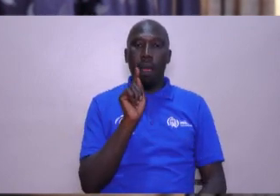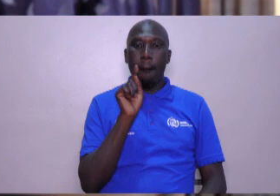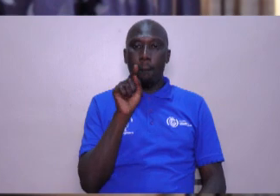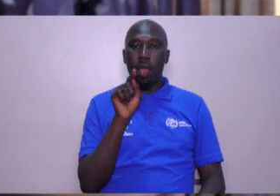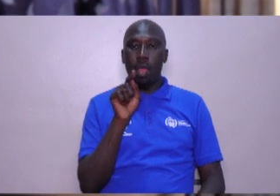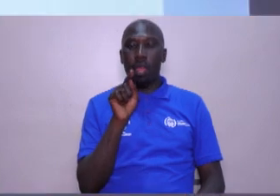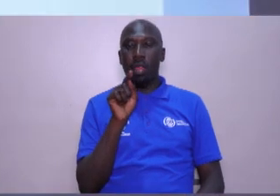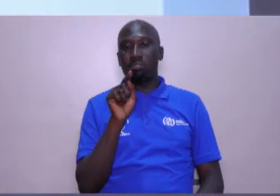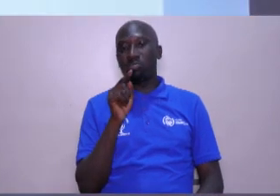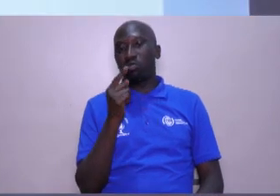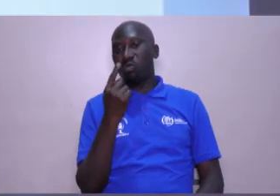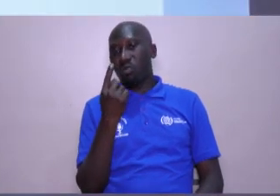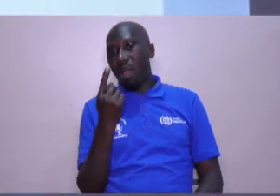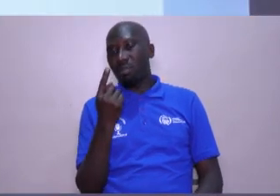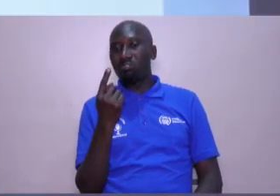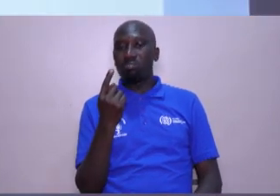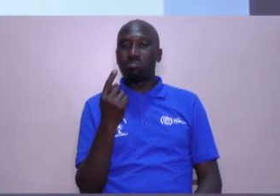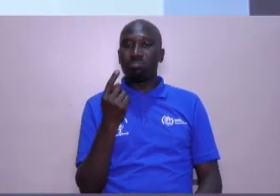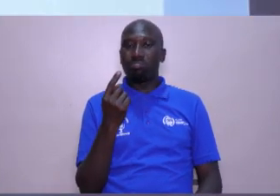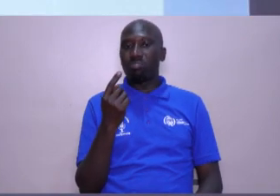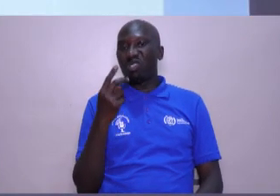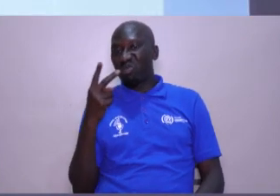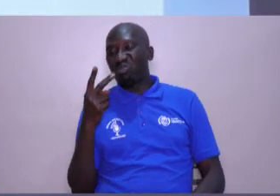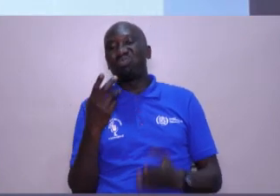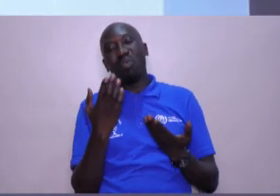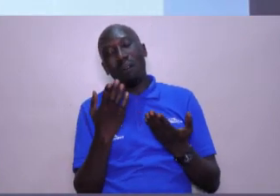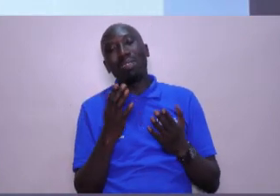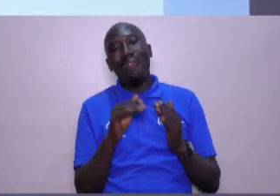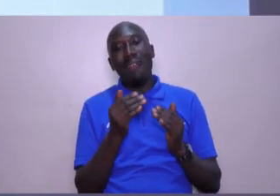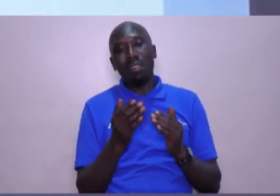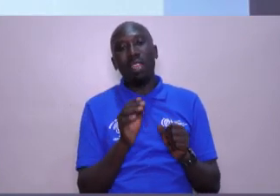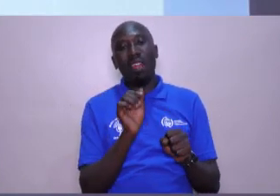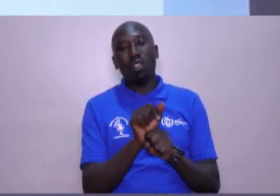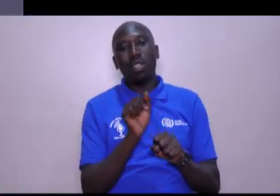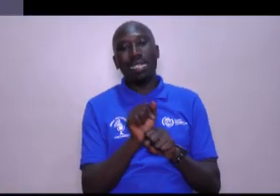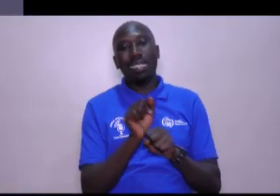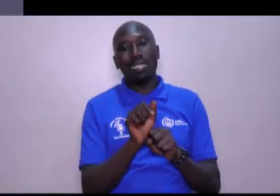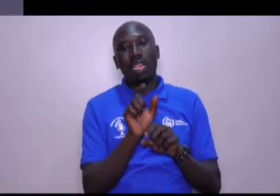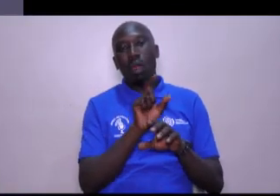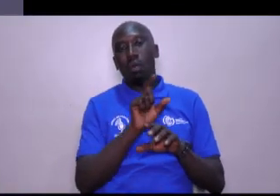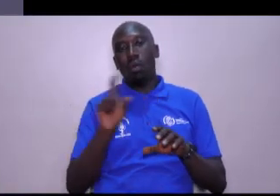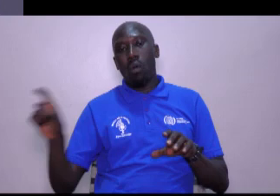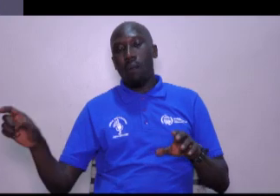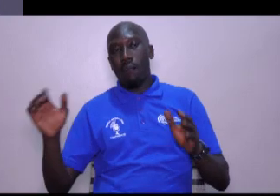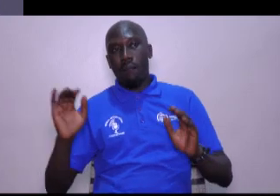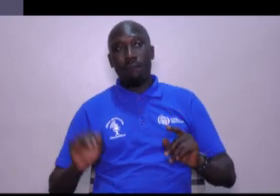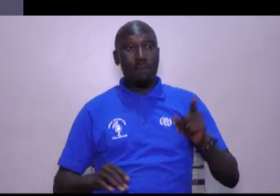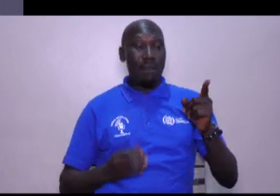1.1.2, then the notes of that.